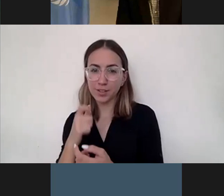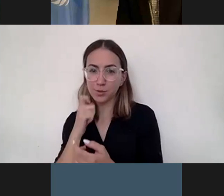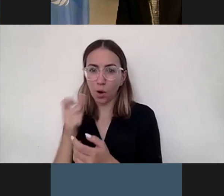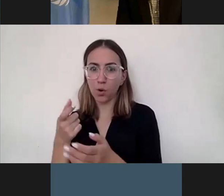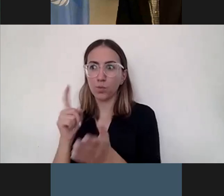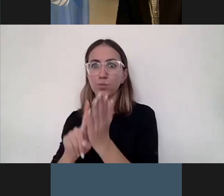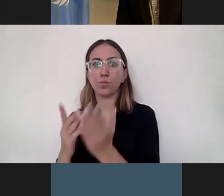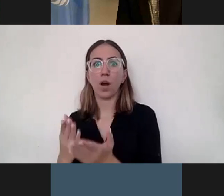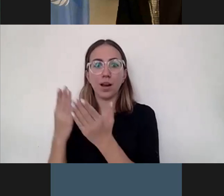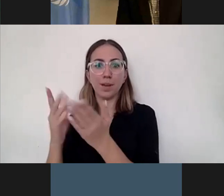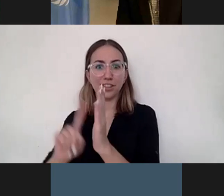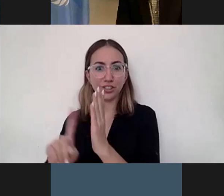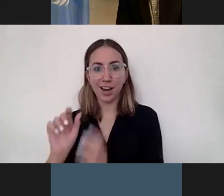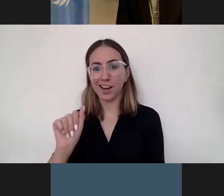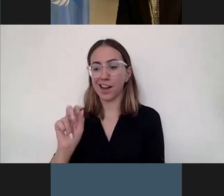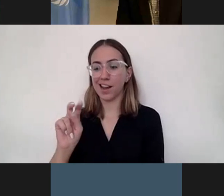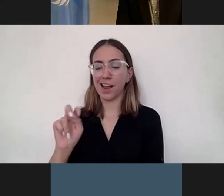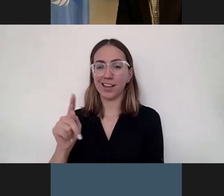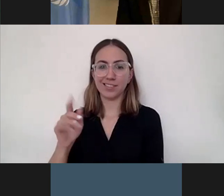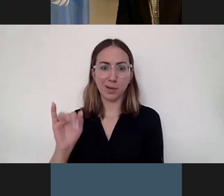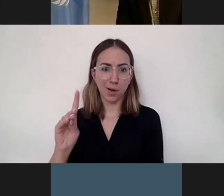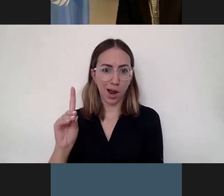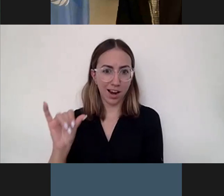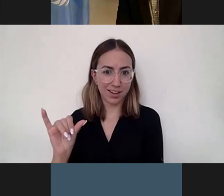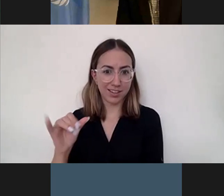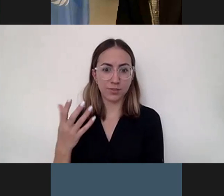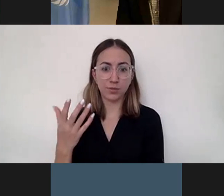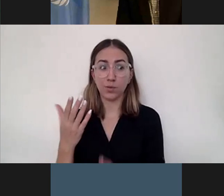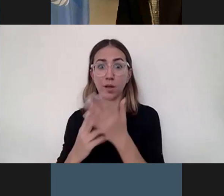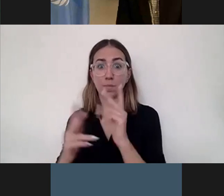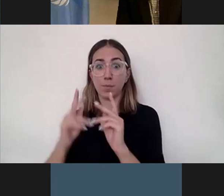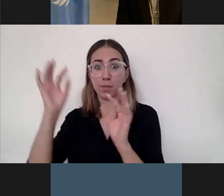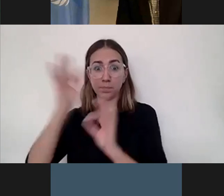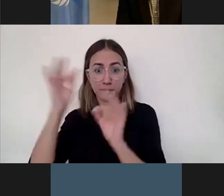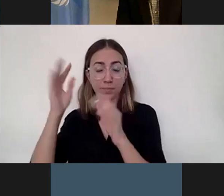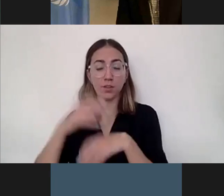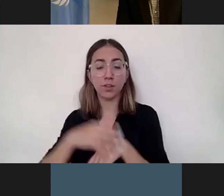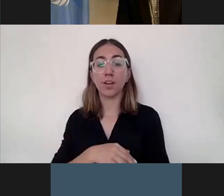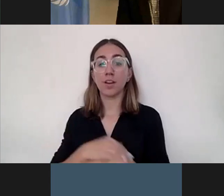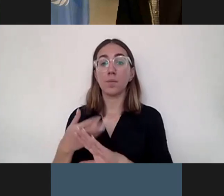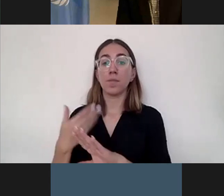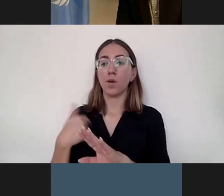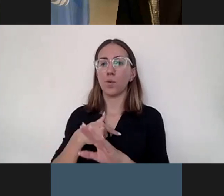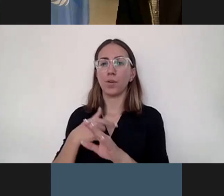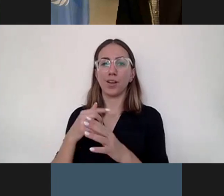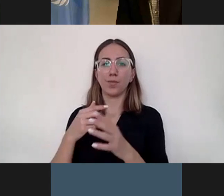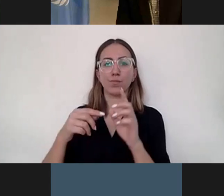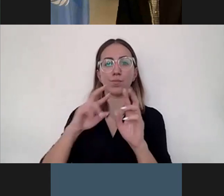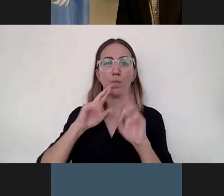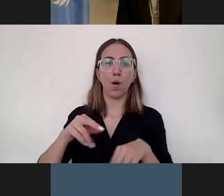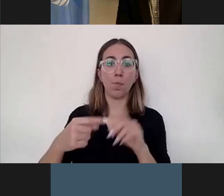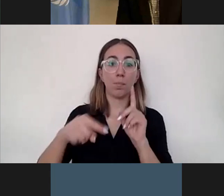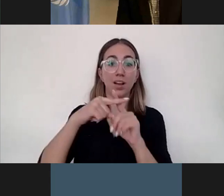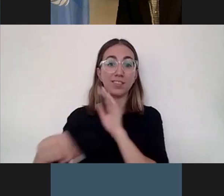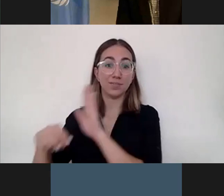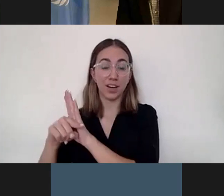titers at the vaccine to begin with. So for most people, they don't even have a reference point. And before, we were just reporting positive and negative. Now some of the companies are